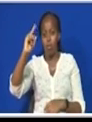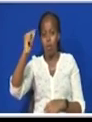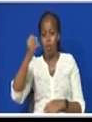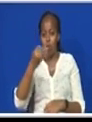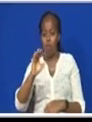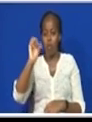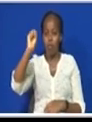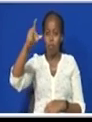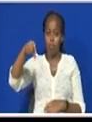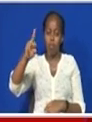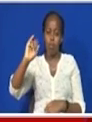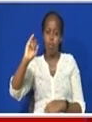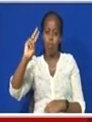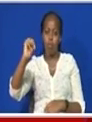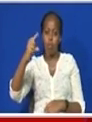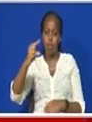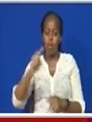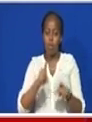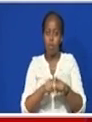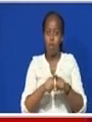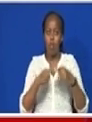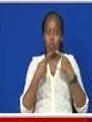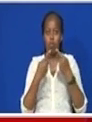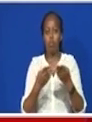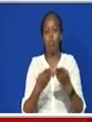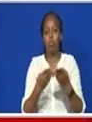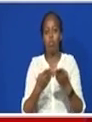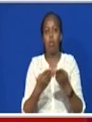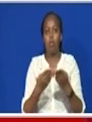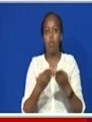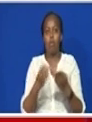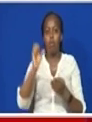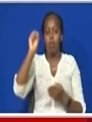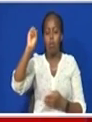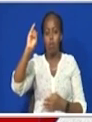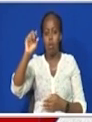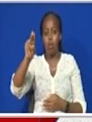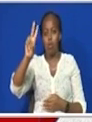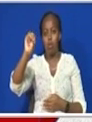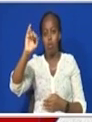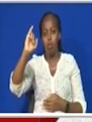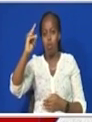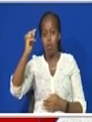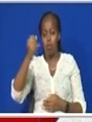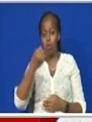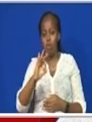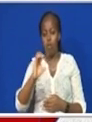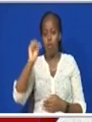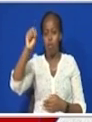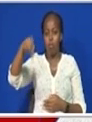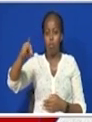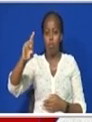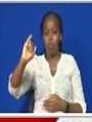You are also asked to state the SI units of a spring constant. So let's see how to